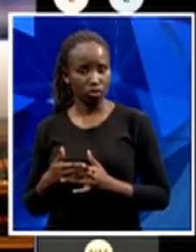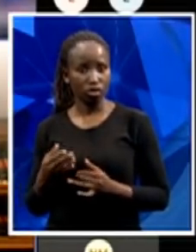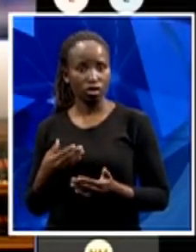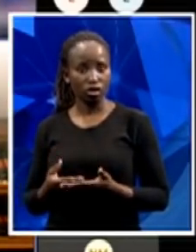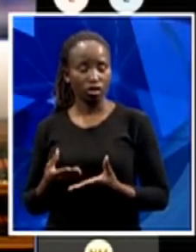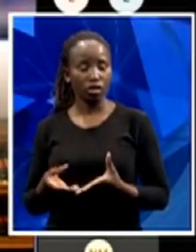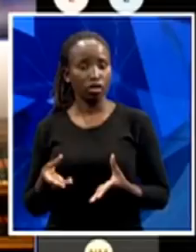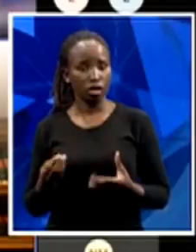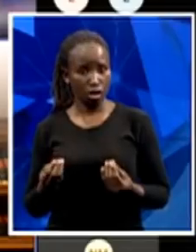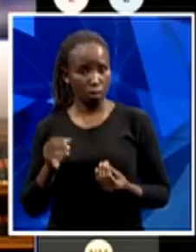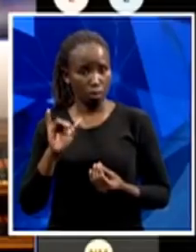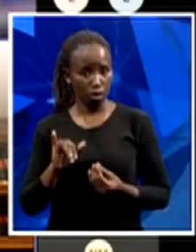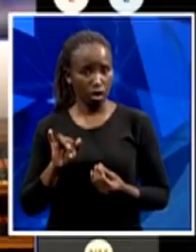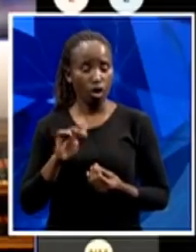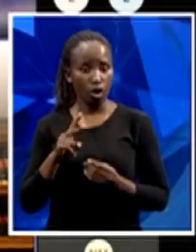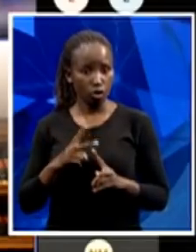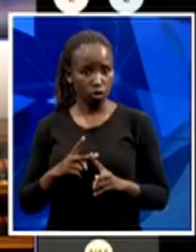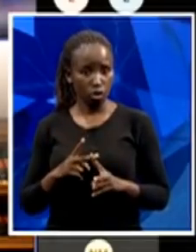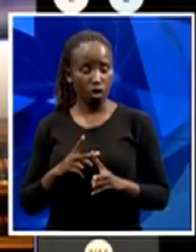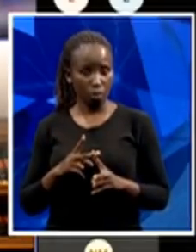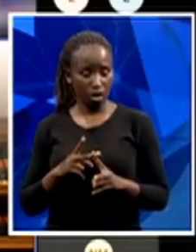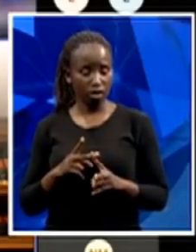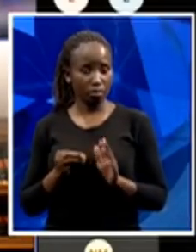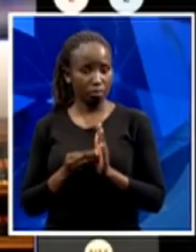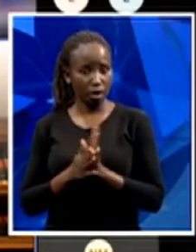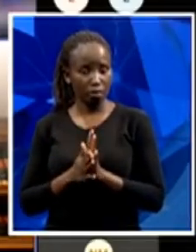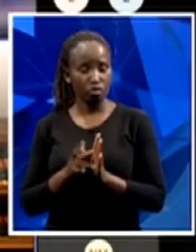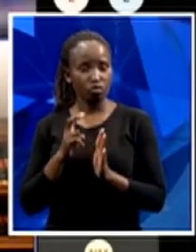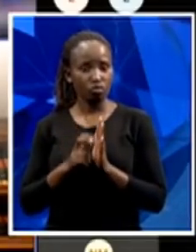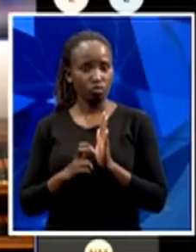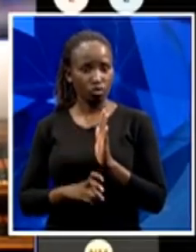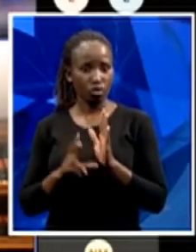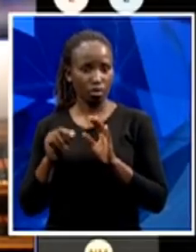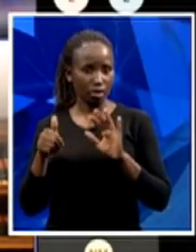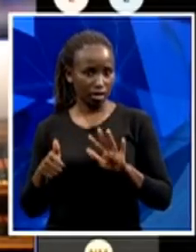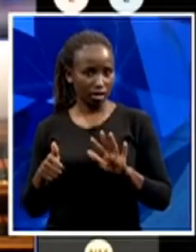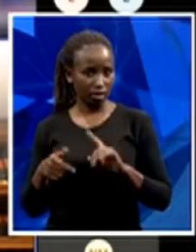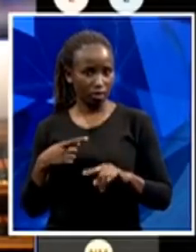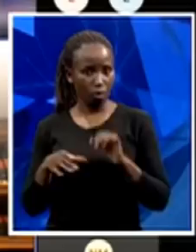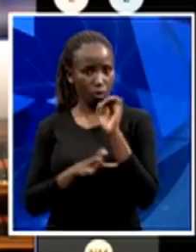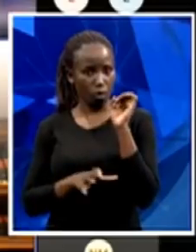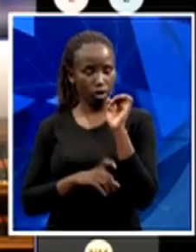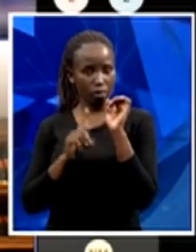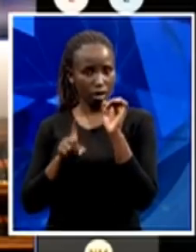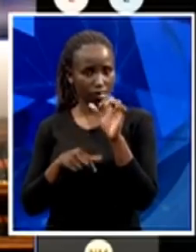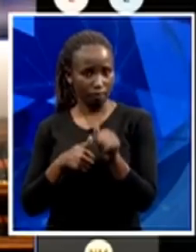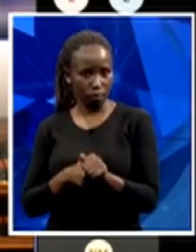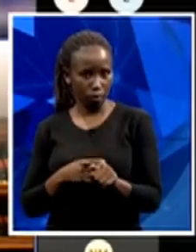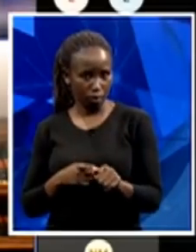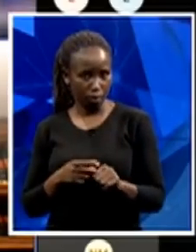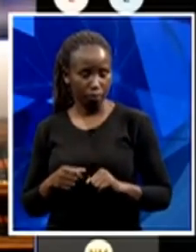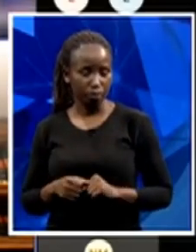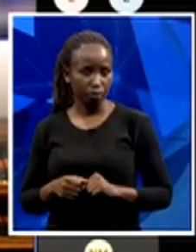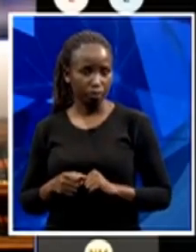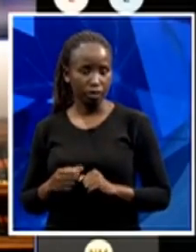6 of the Uniform Rules of Court would apply. If an applicant, as is in the case of all